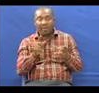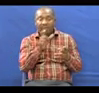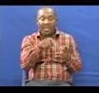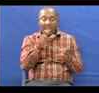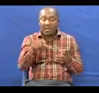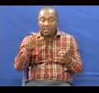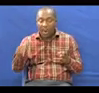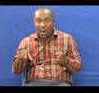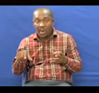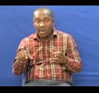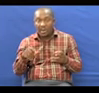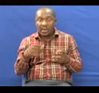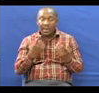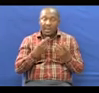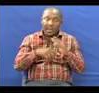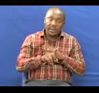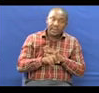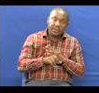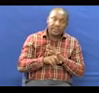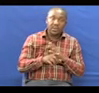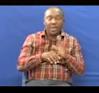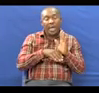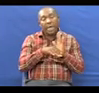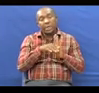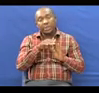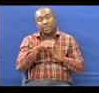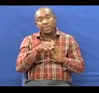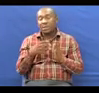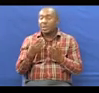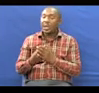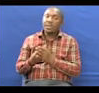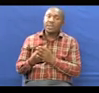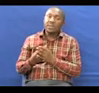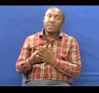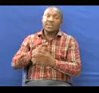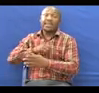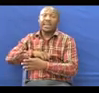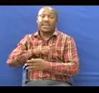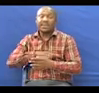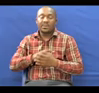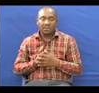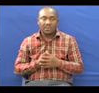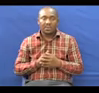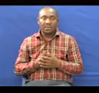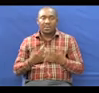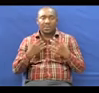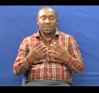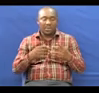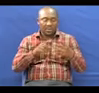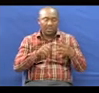the numbers of people in terms of their age and the sex. Here in marital